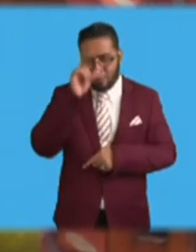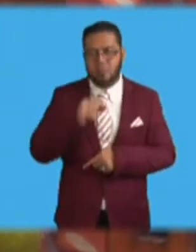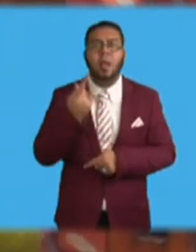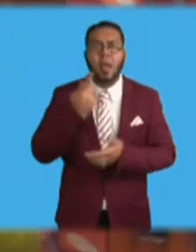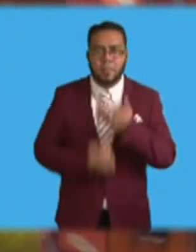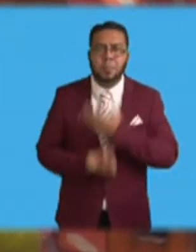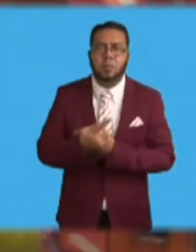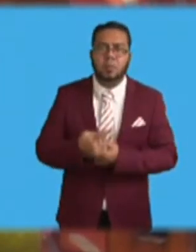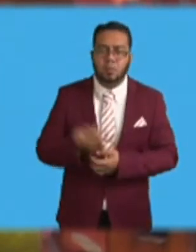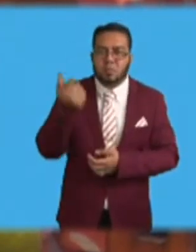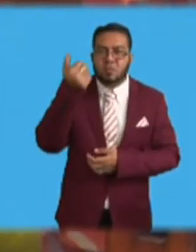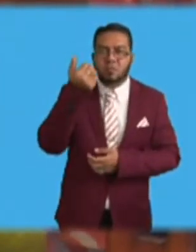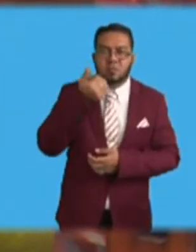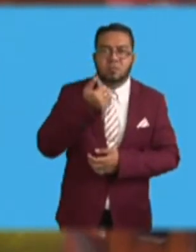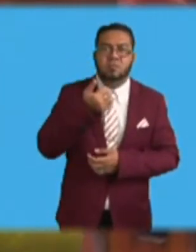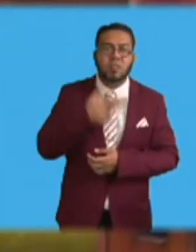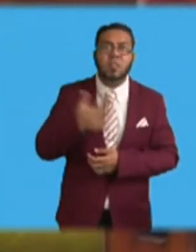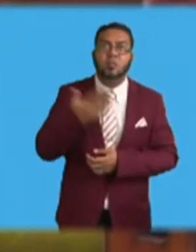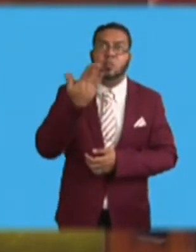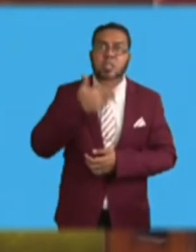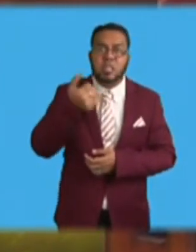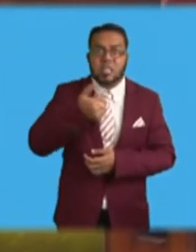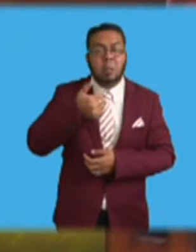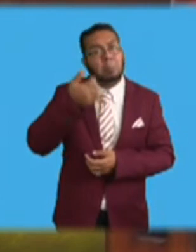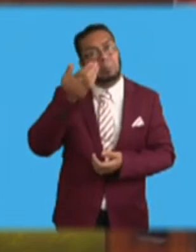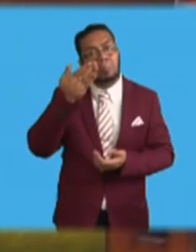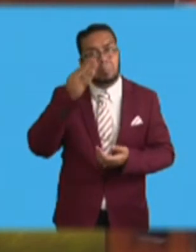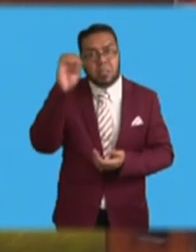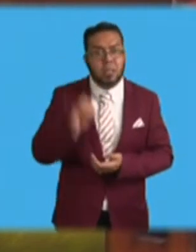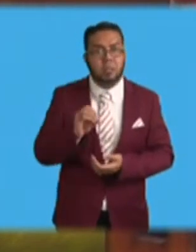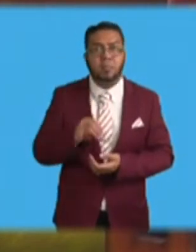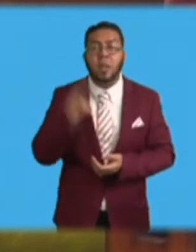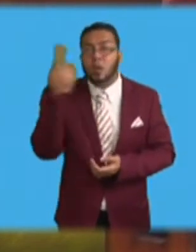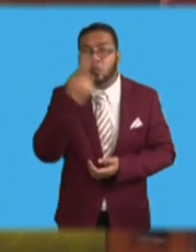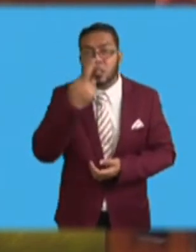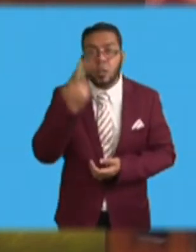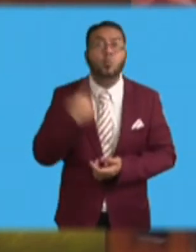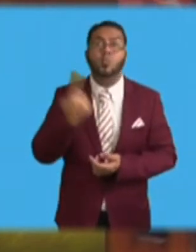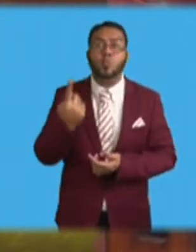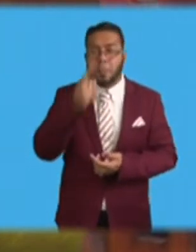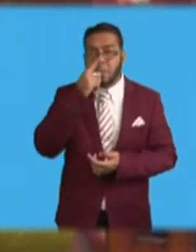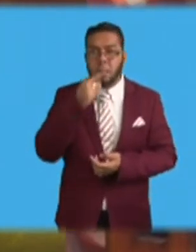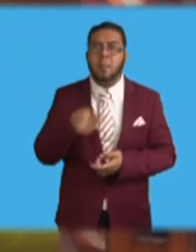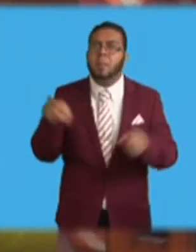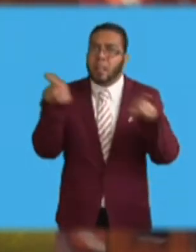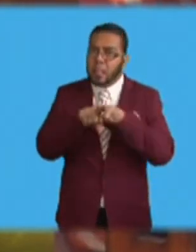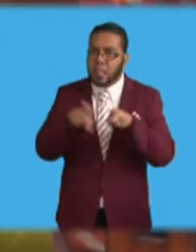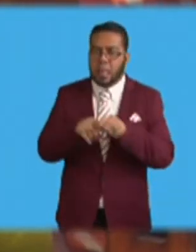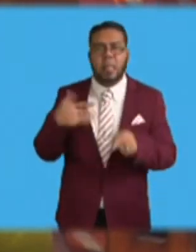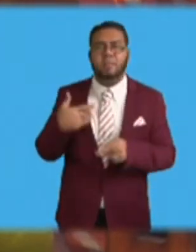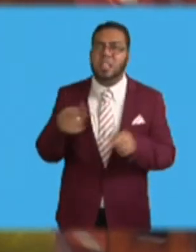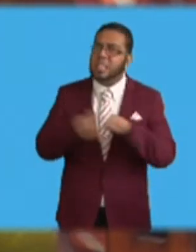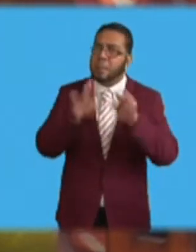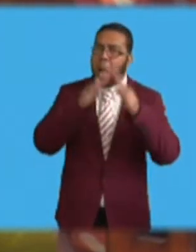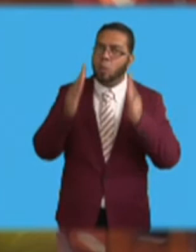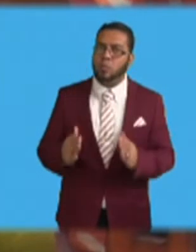to 15%. And people who are more at risk of getting the disease include those that live in the same household or